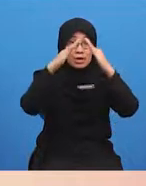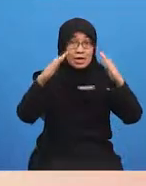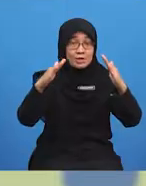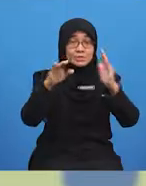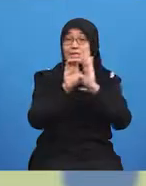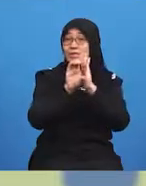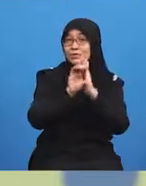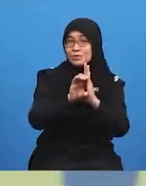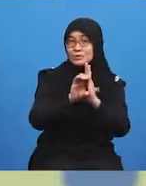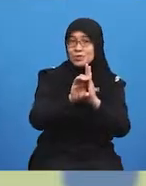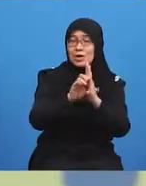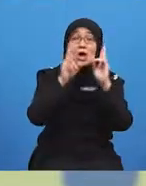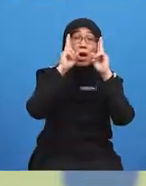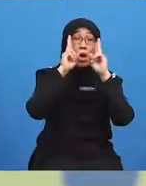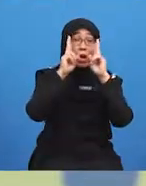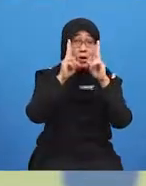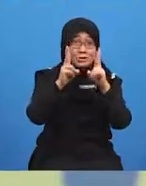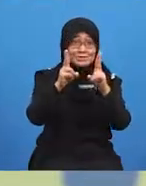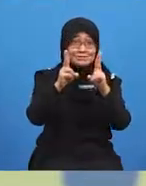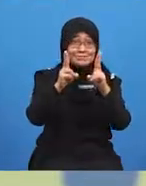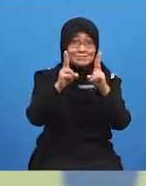as hall,